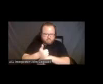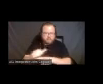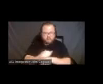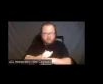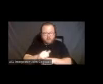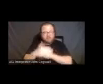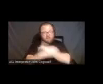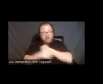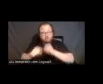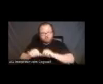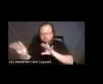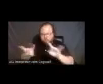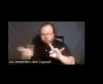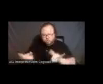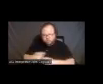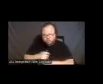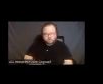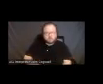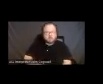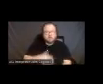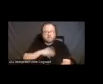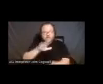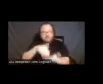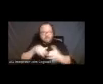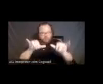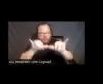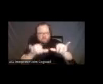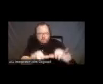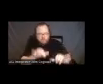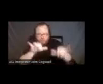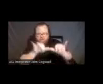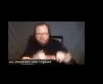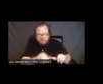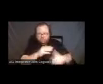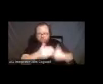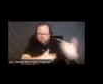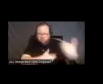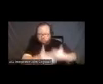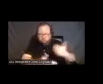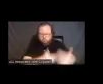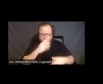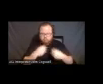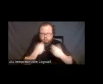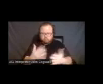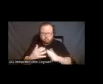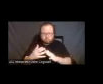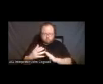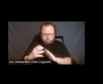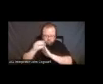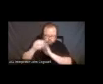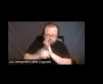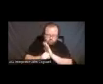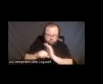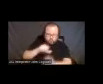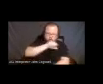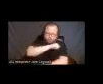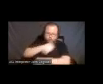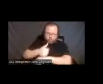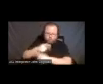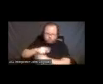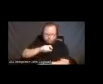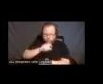from, defining central metrics to measure progress, gives the state the authority to direct plan